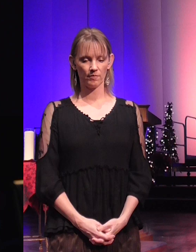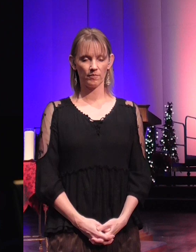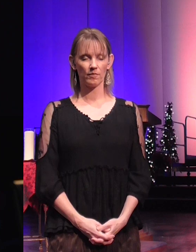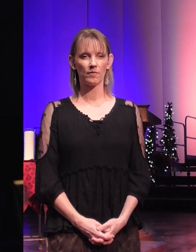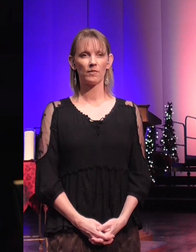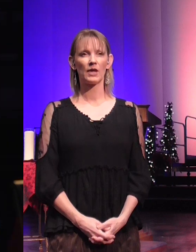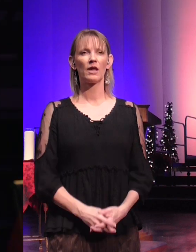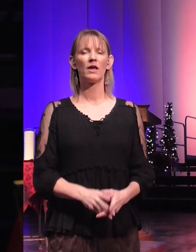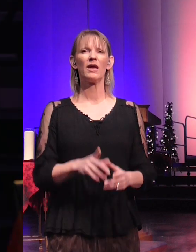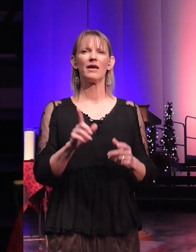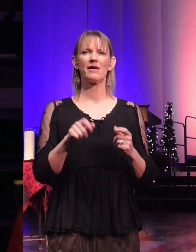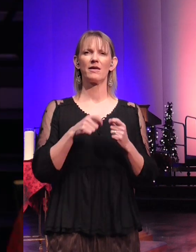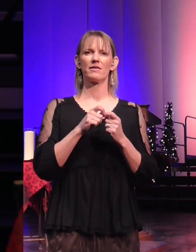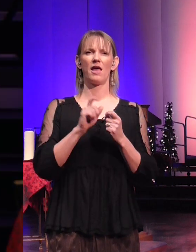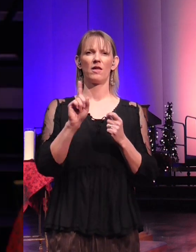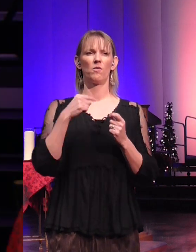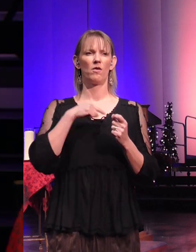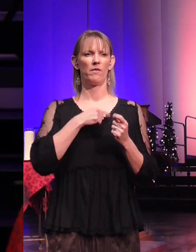So right where we are,